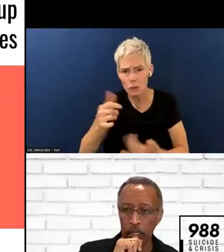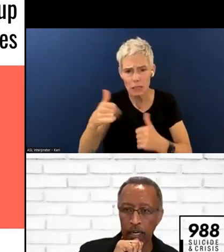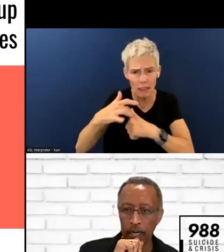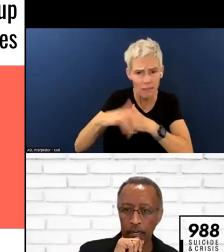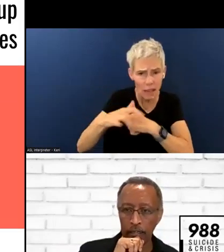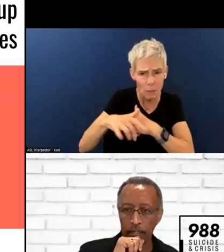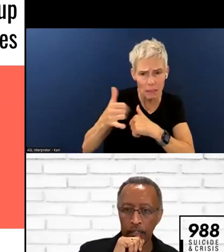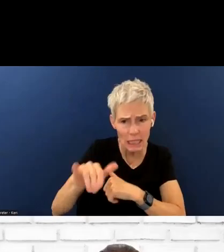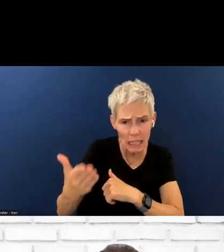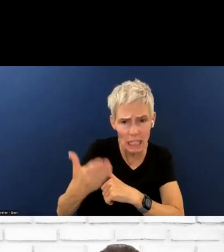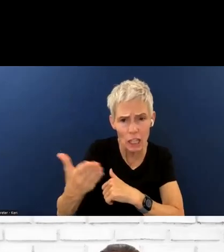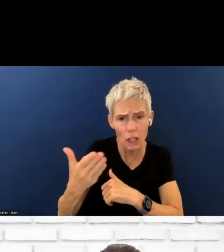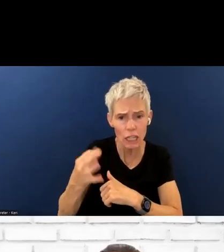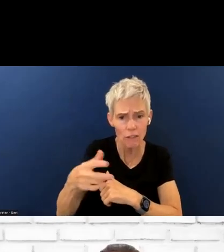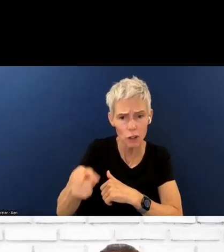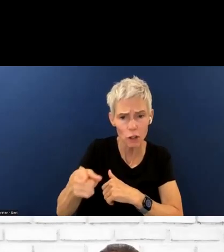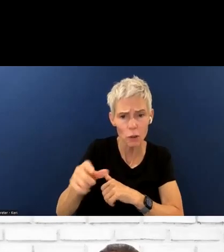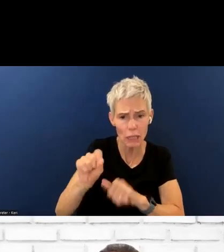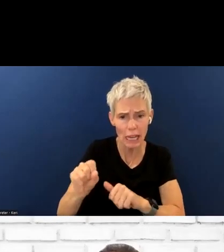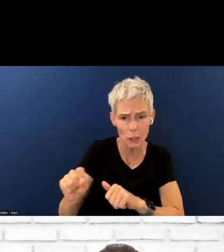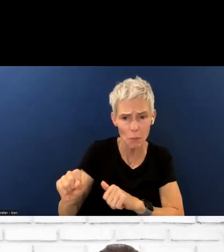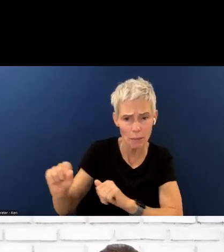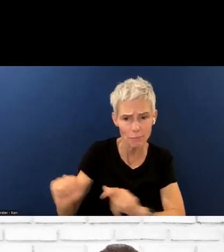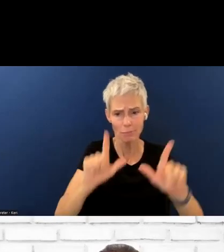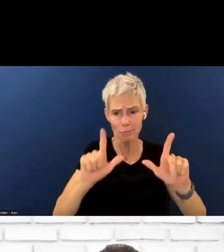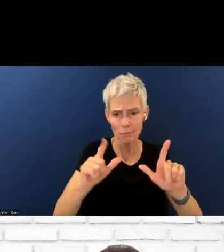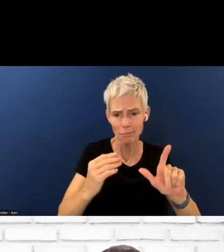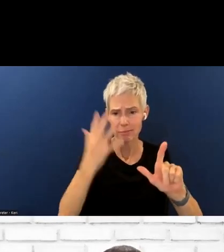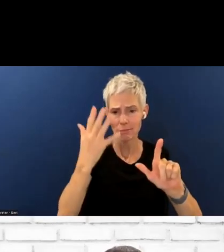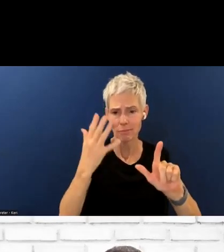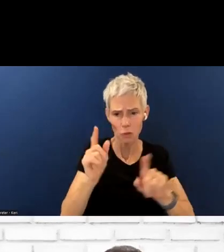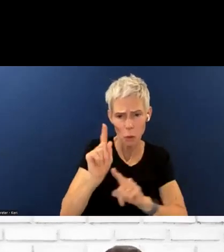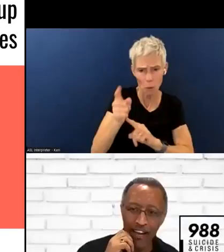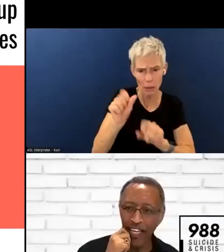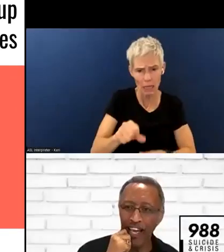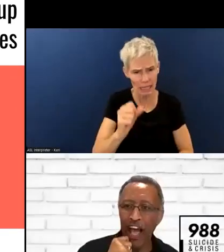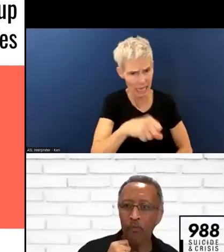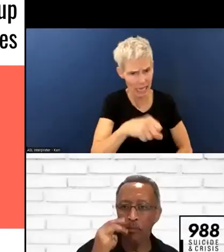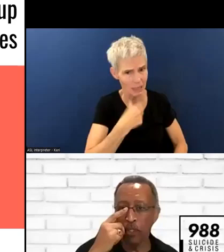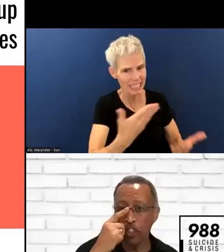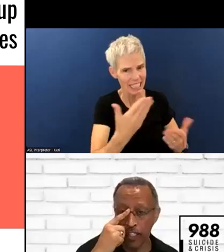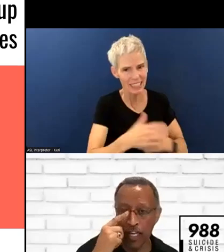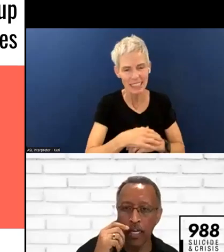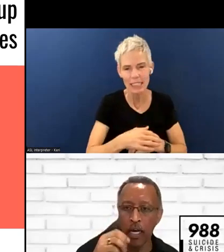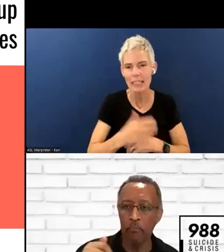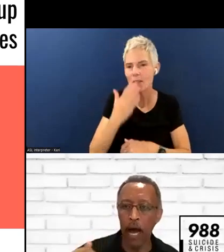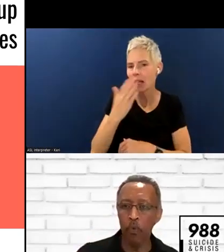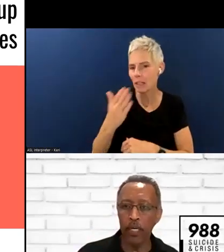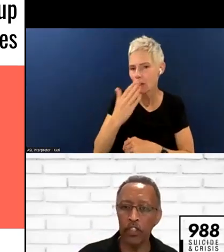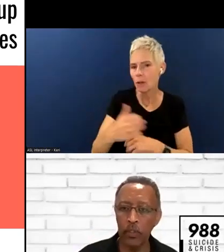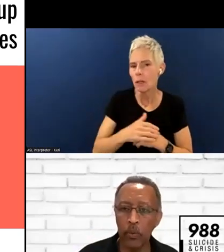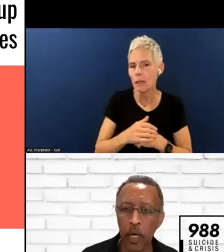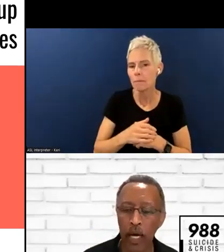available. If so, if you could pop back in for a second. Yes, I'm here. Well, I appreciate that.